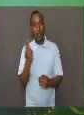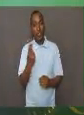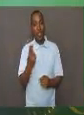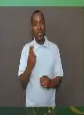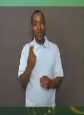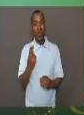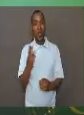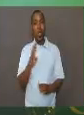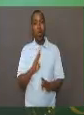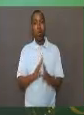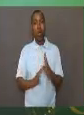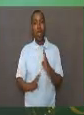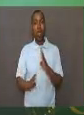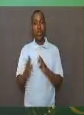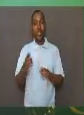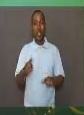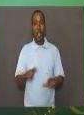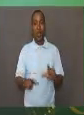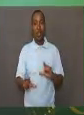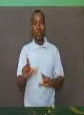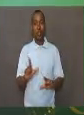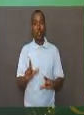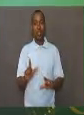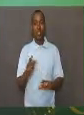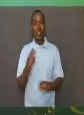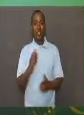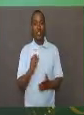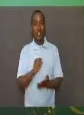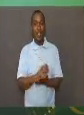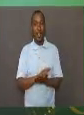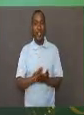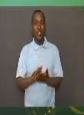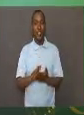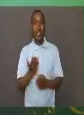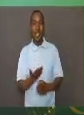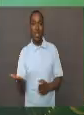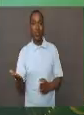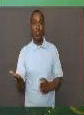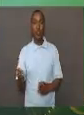used in biology labs that sterilize equipment.